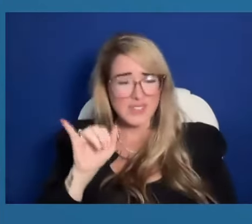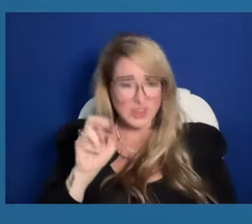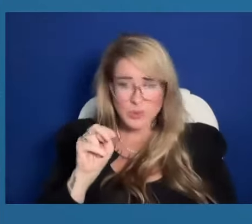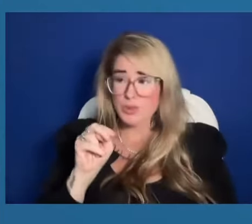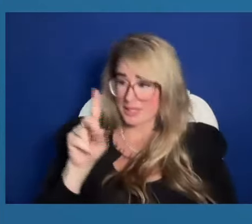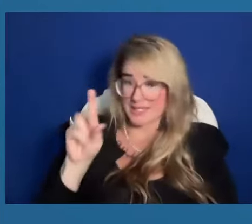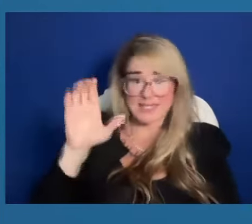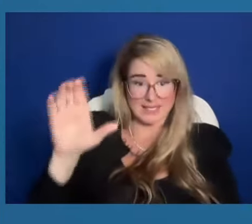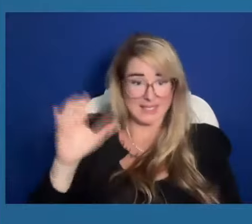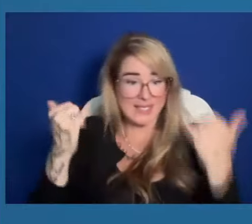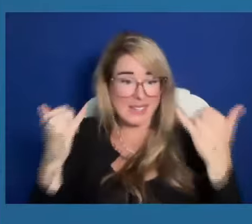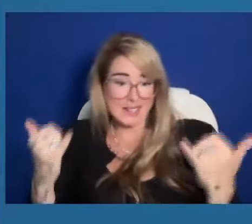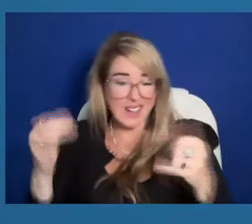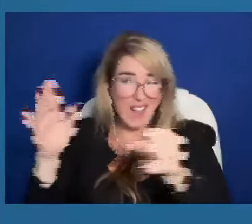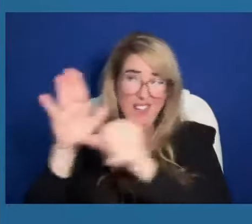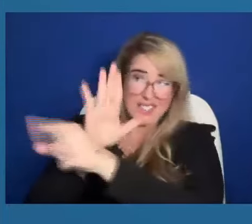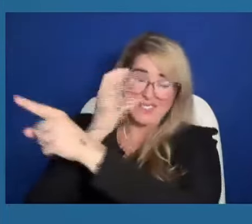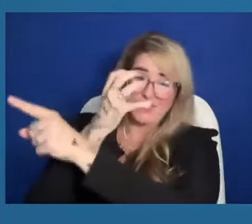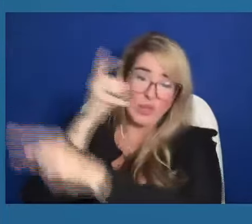DC is full of clowns.